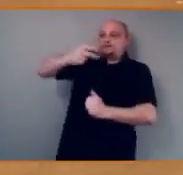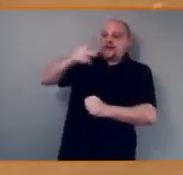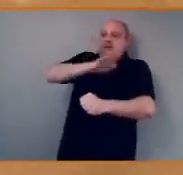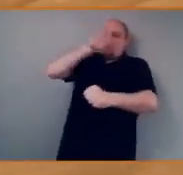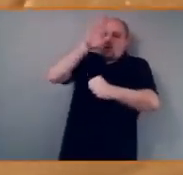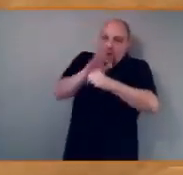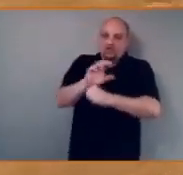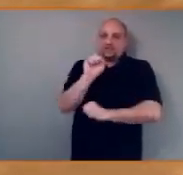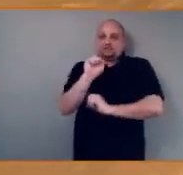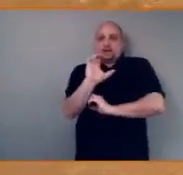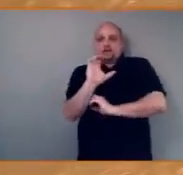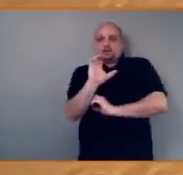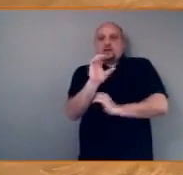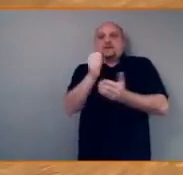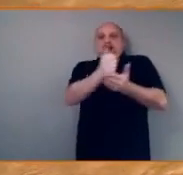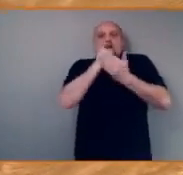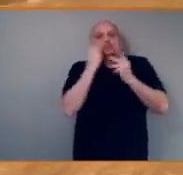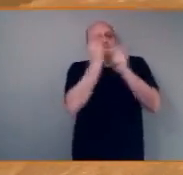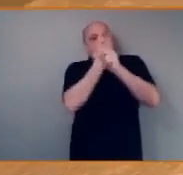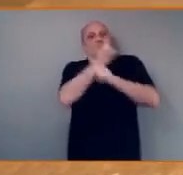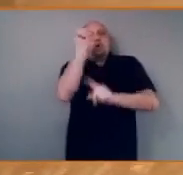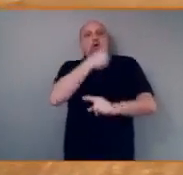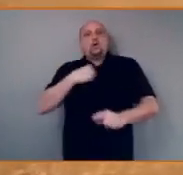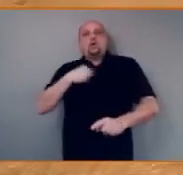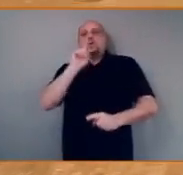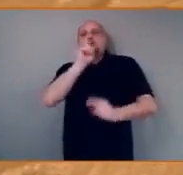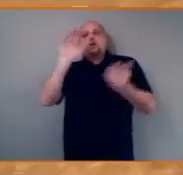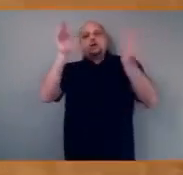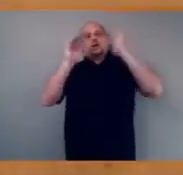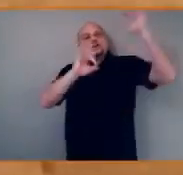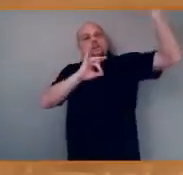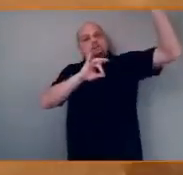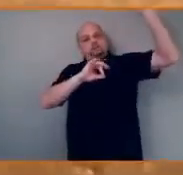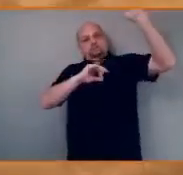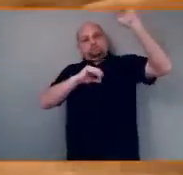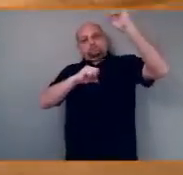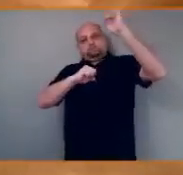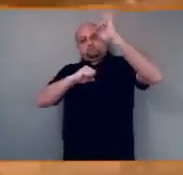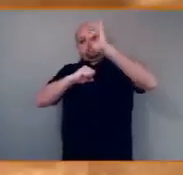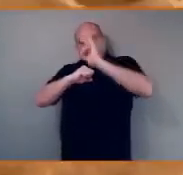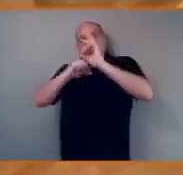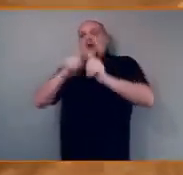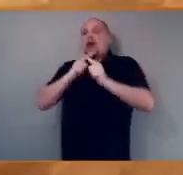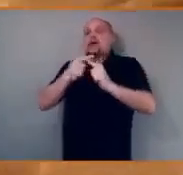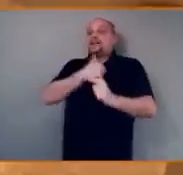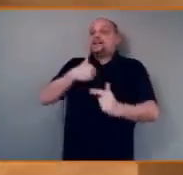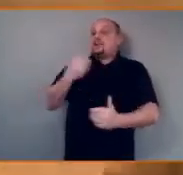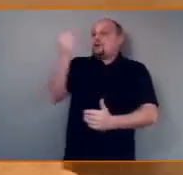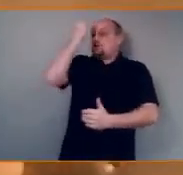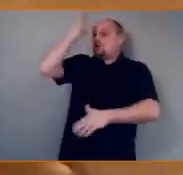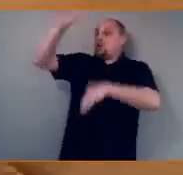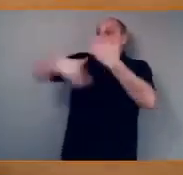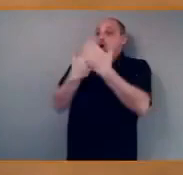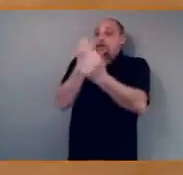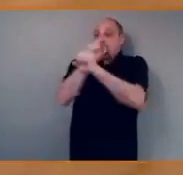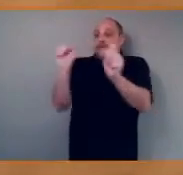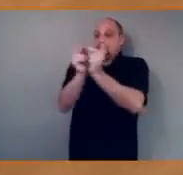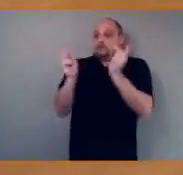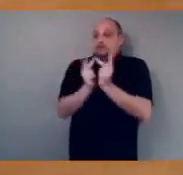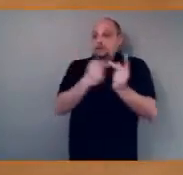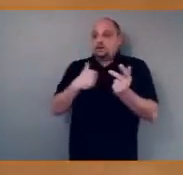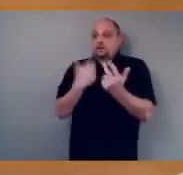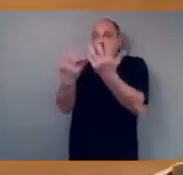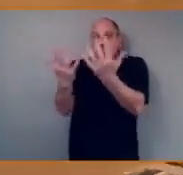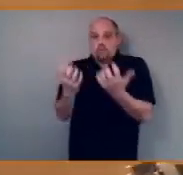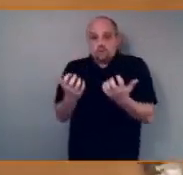where we are relative to the ground. And then when we know that knowledge, we know all of the safe spots that we would want or that we could go